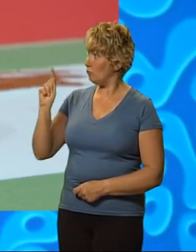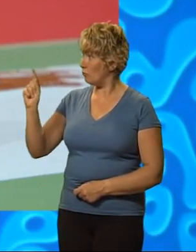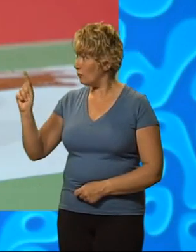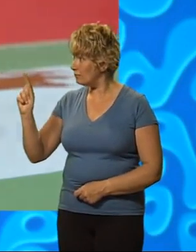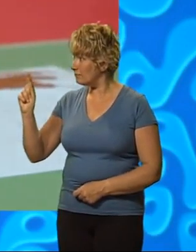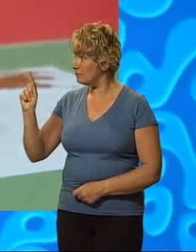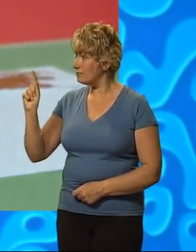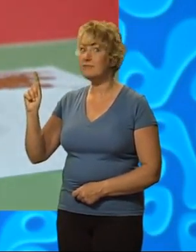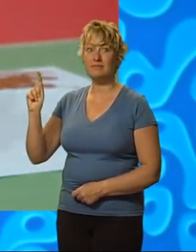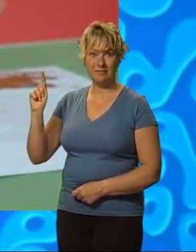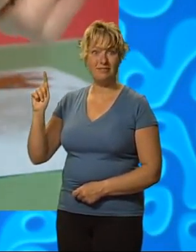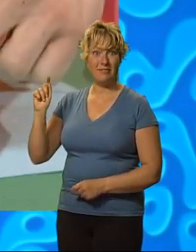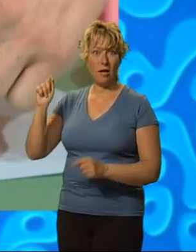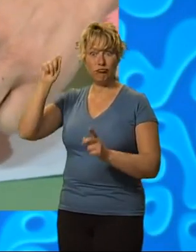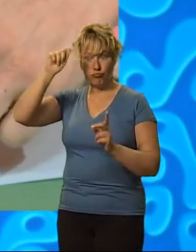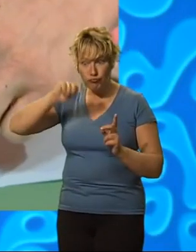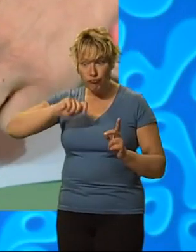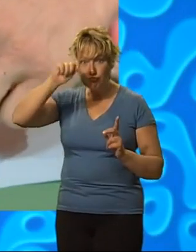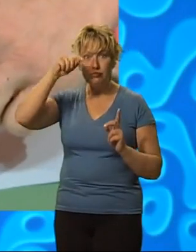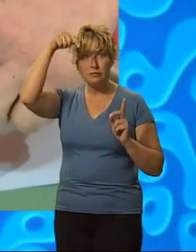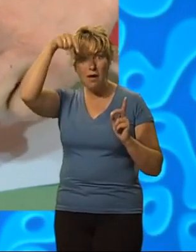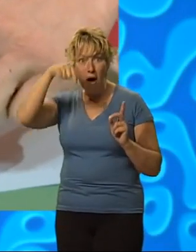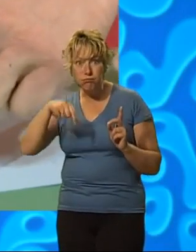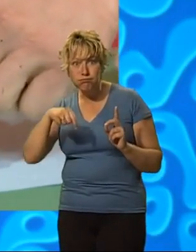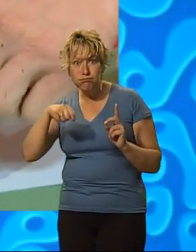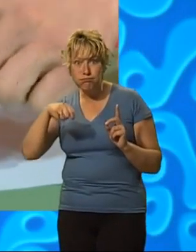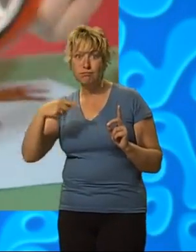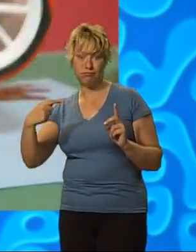across, like that, down,